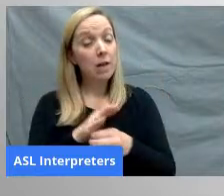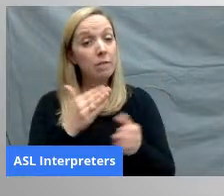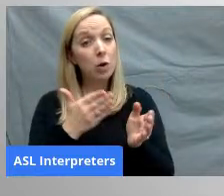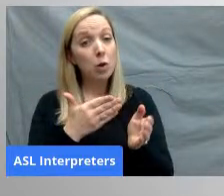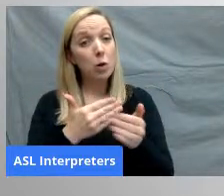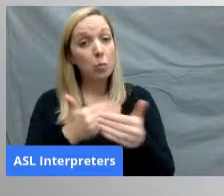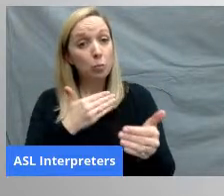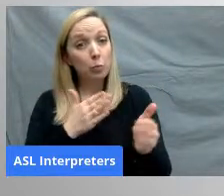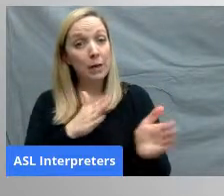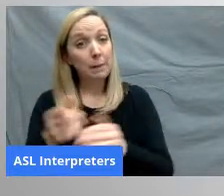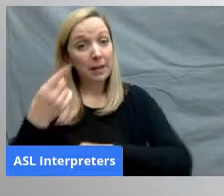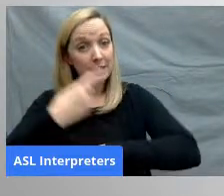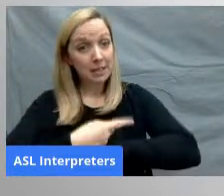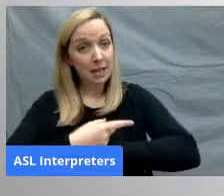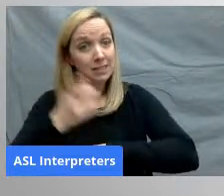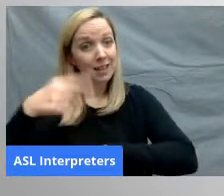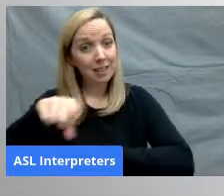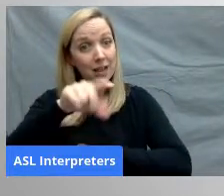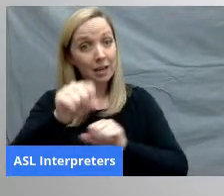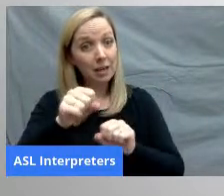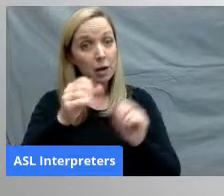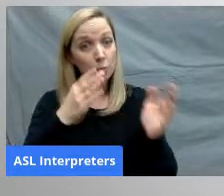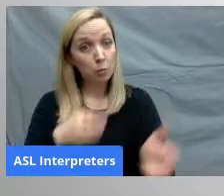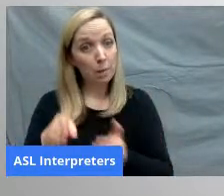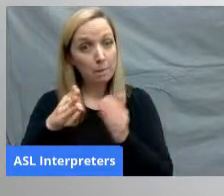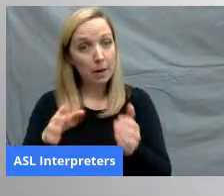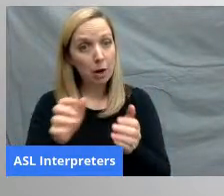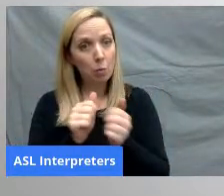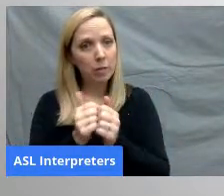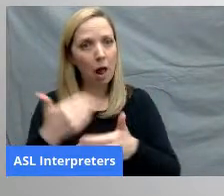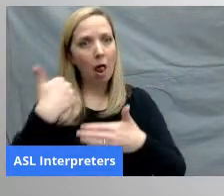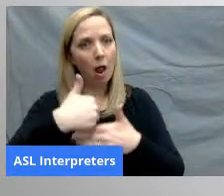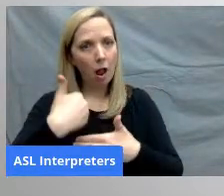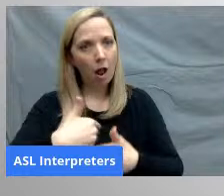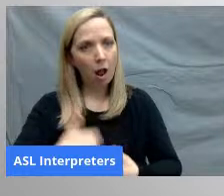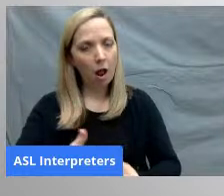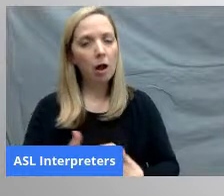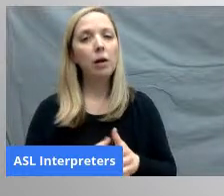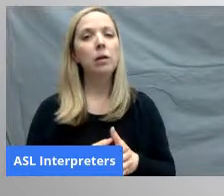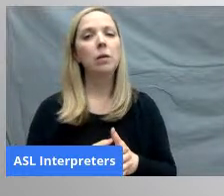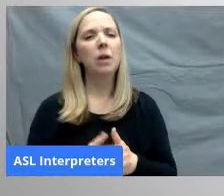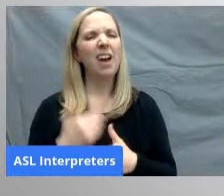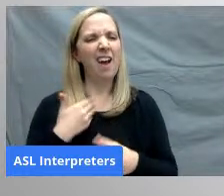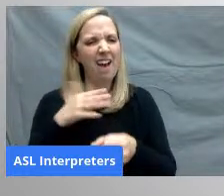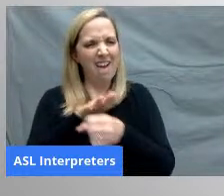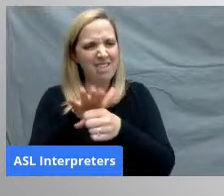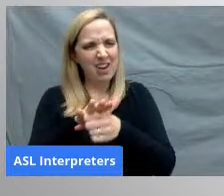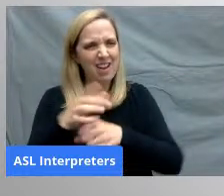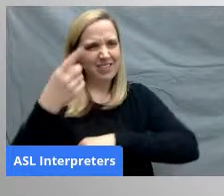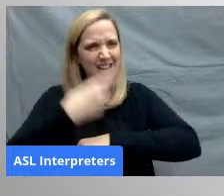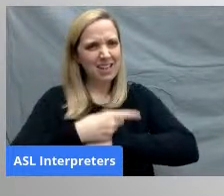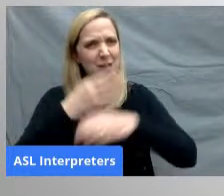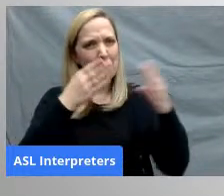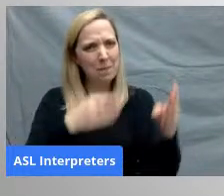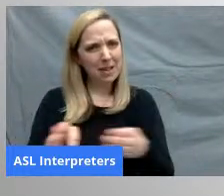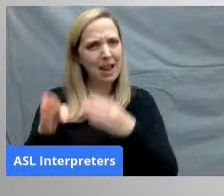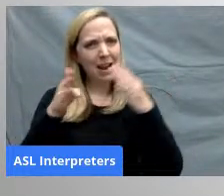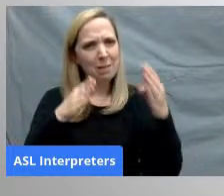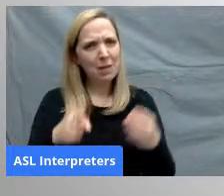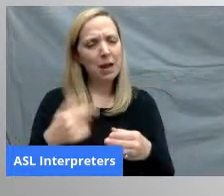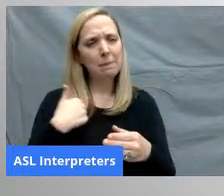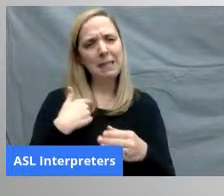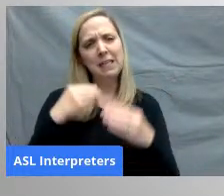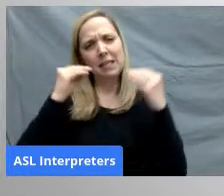they could prepare for the school year without disruption. So they had enough days to actually plan for what they would be teaching. But they also wanted to make sure they had enough days on the back end